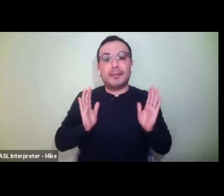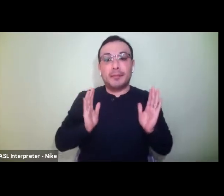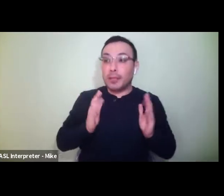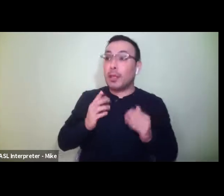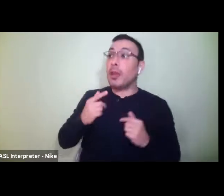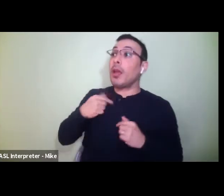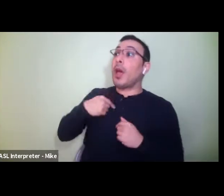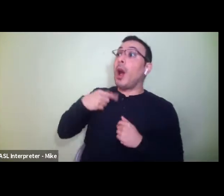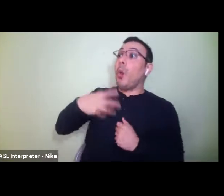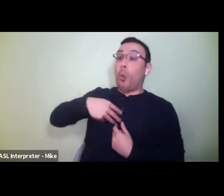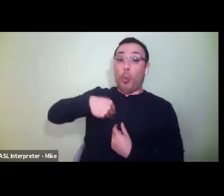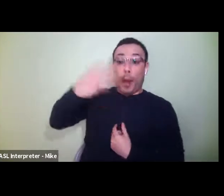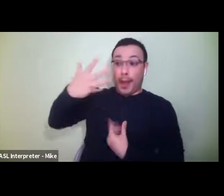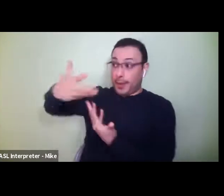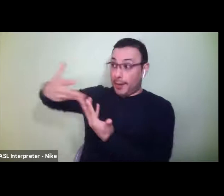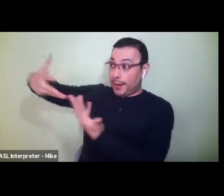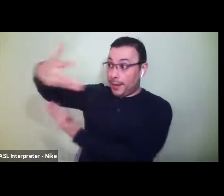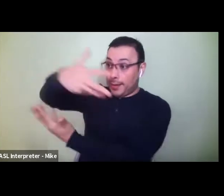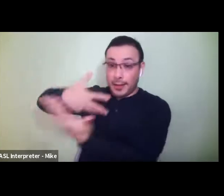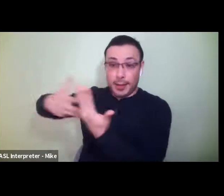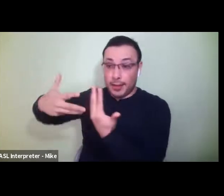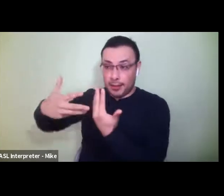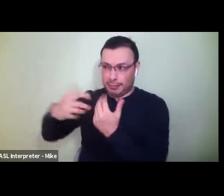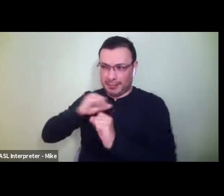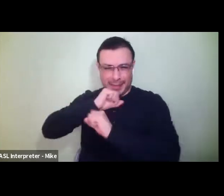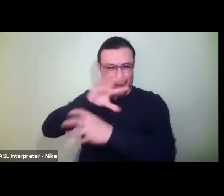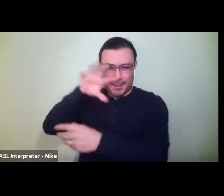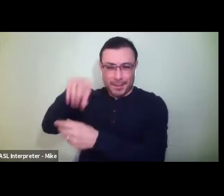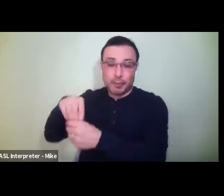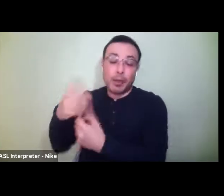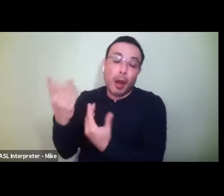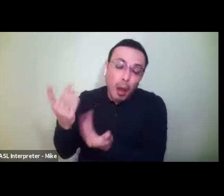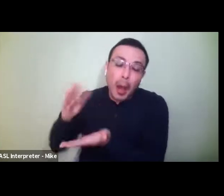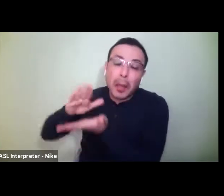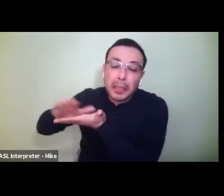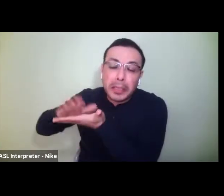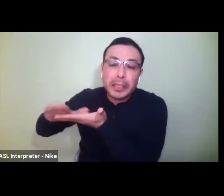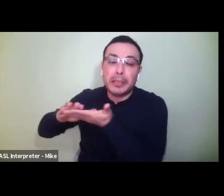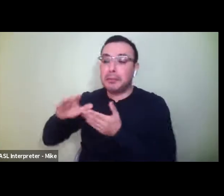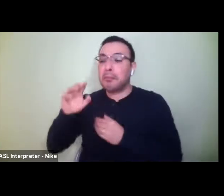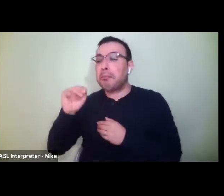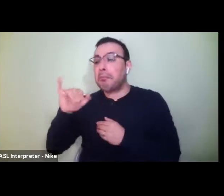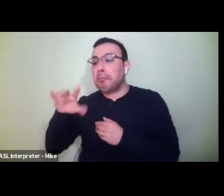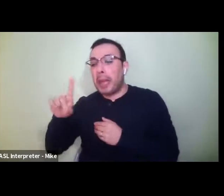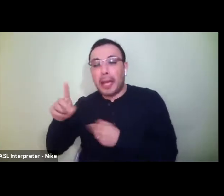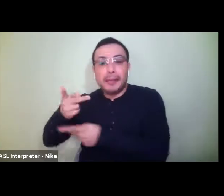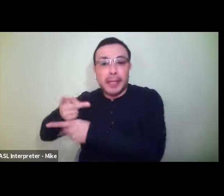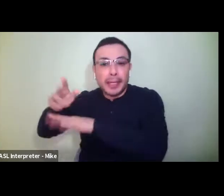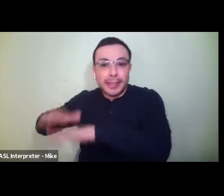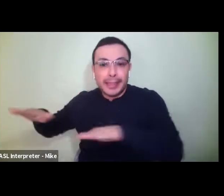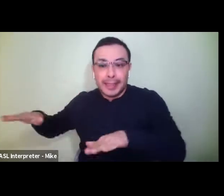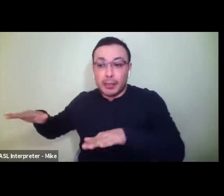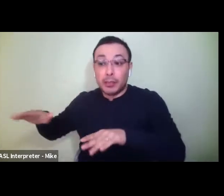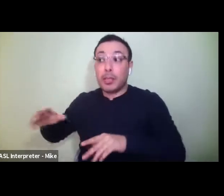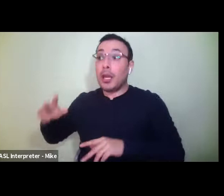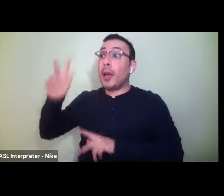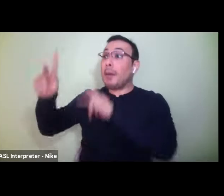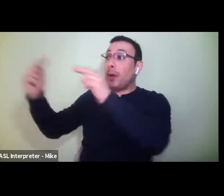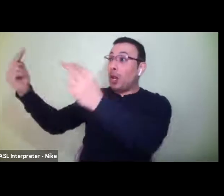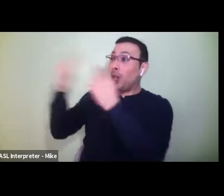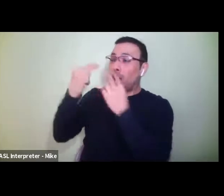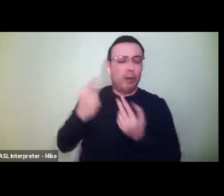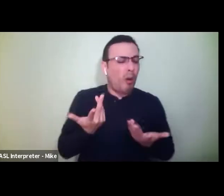nannies, or manual laborers. We were disposable. And meanwhile, in the nearby medical